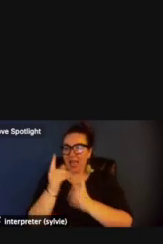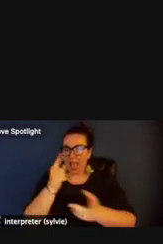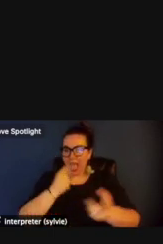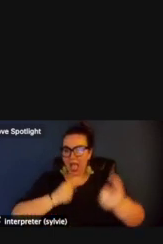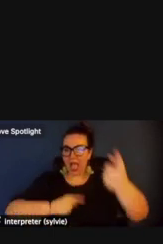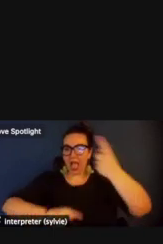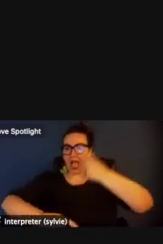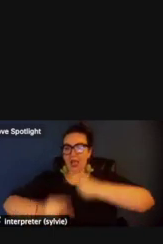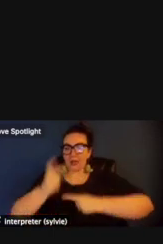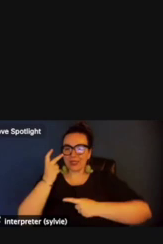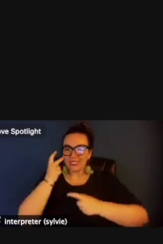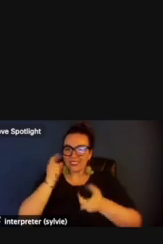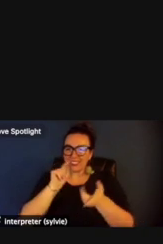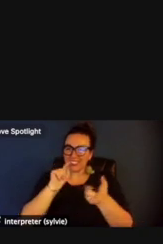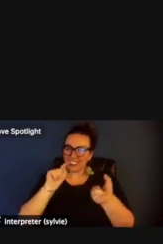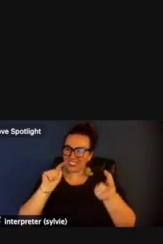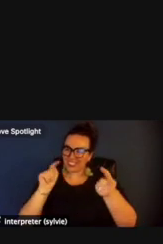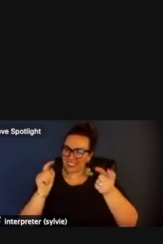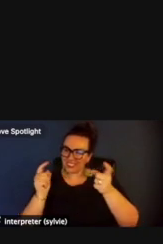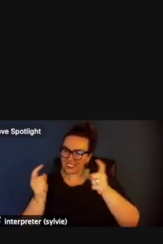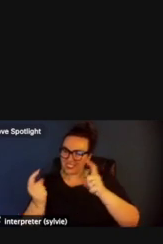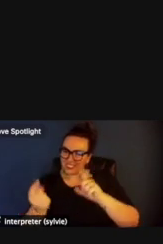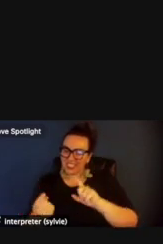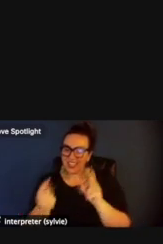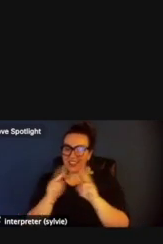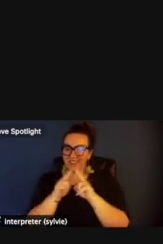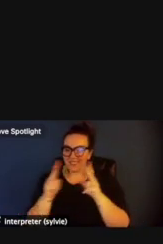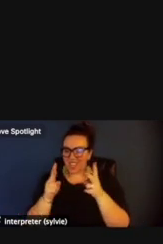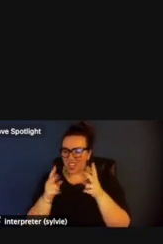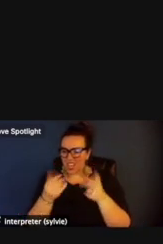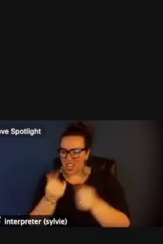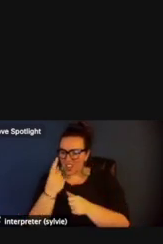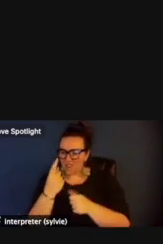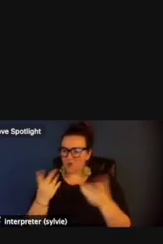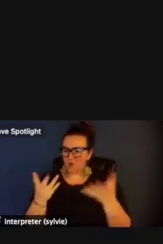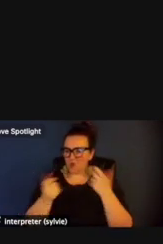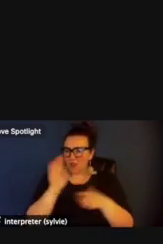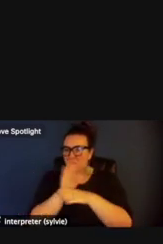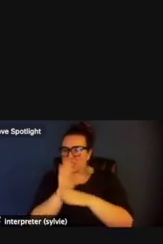were starting to change. They're very entrepreneurial there. Everyone wants a business. Everyone's trying to make money.